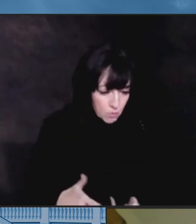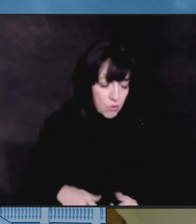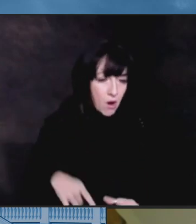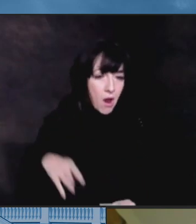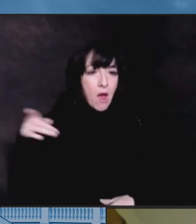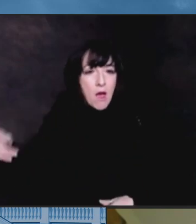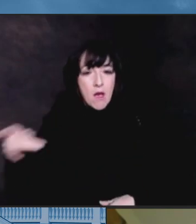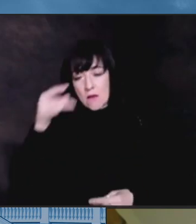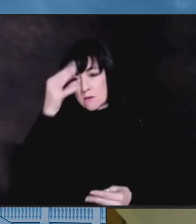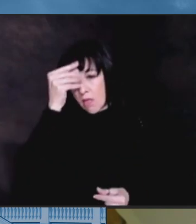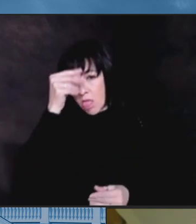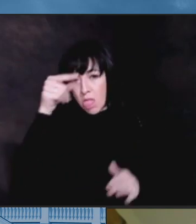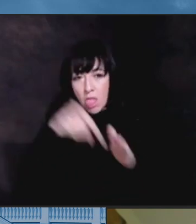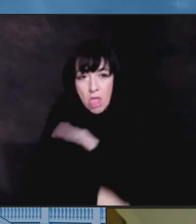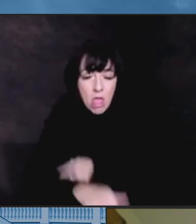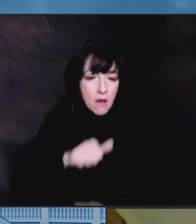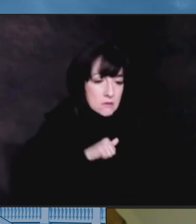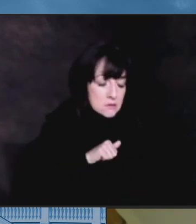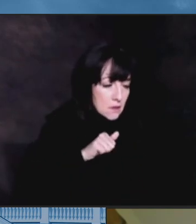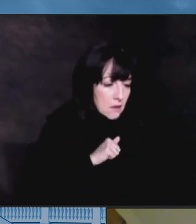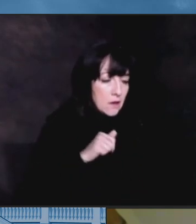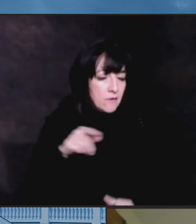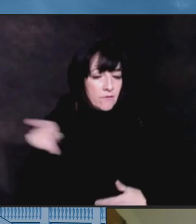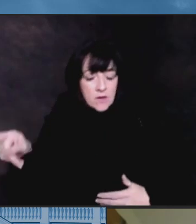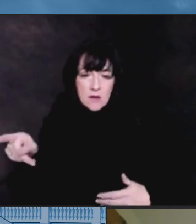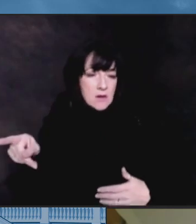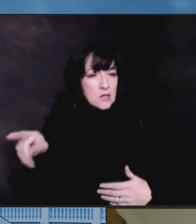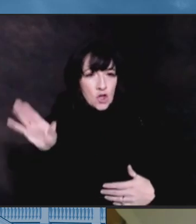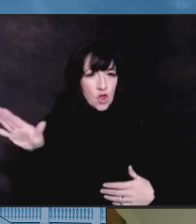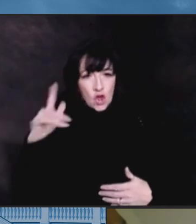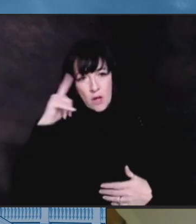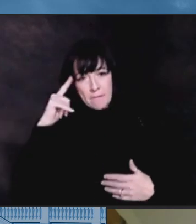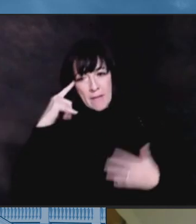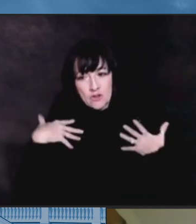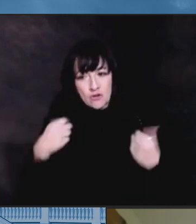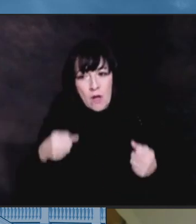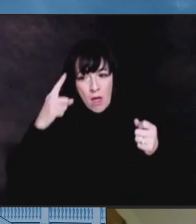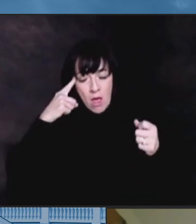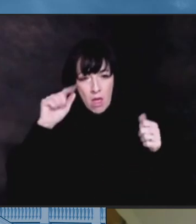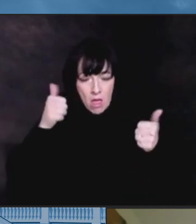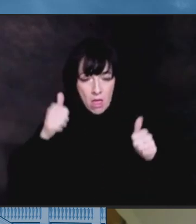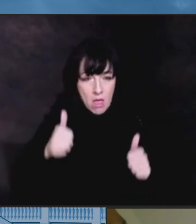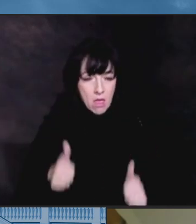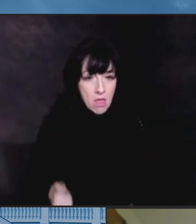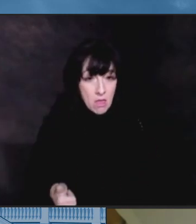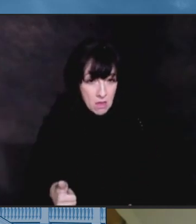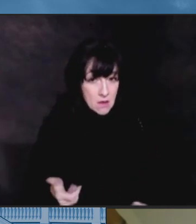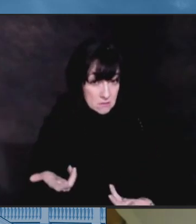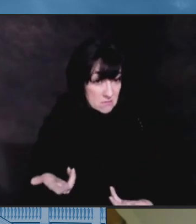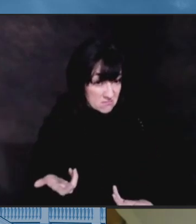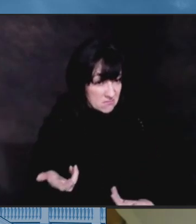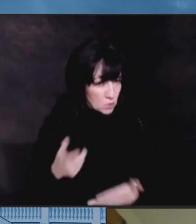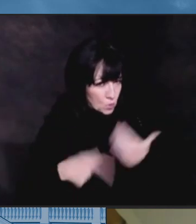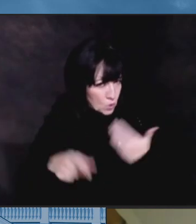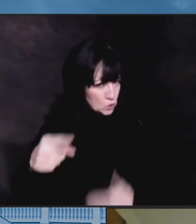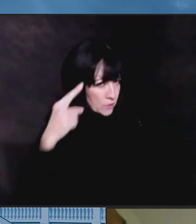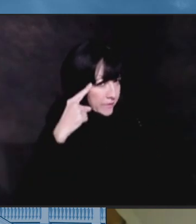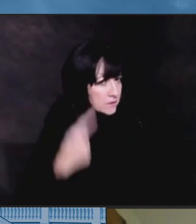I'll defer to Dr. Rattay on the data that we have around those challenges.